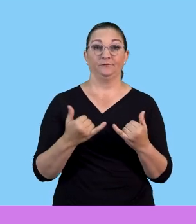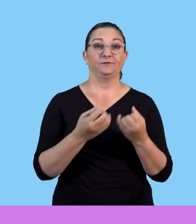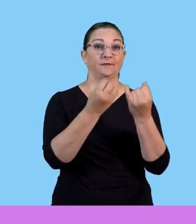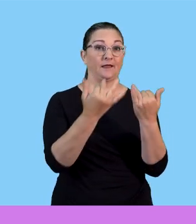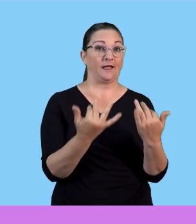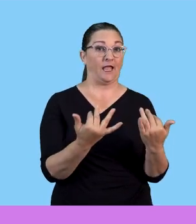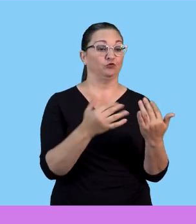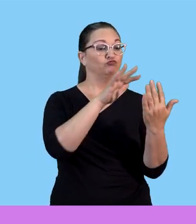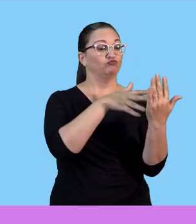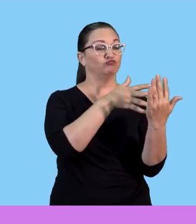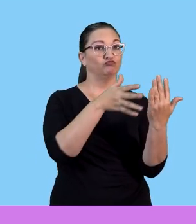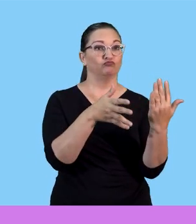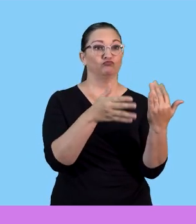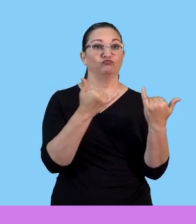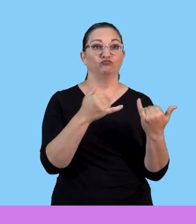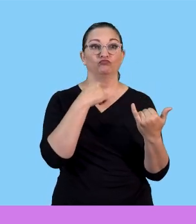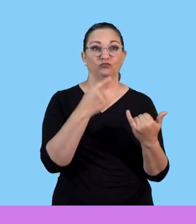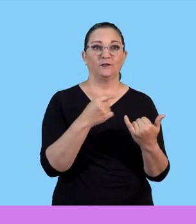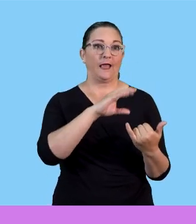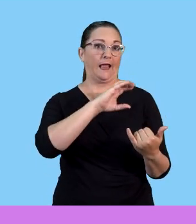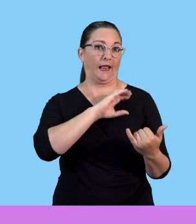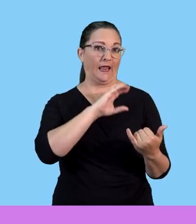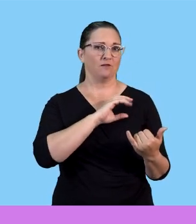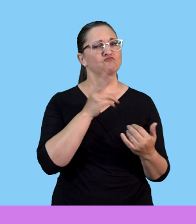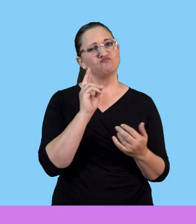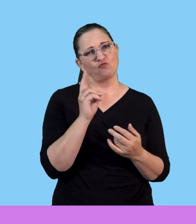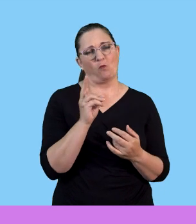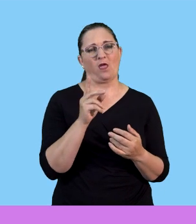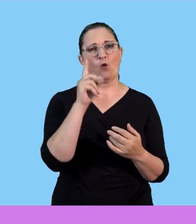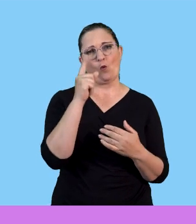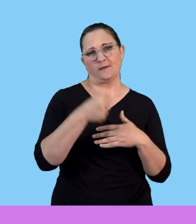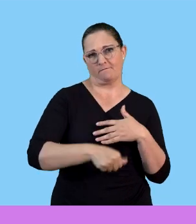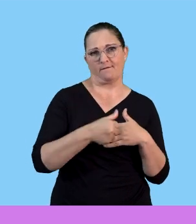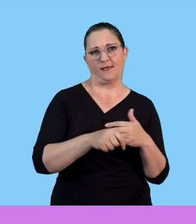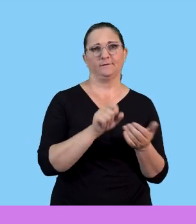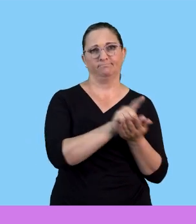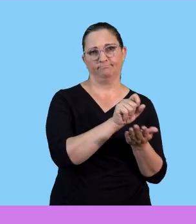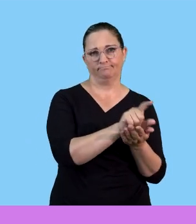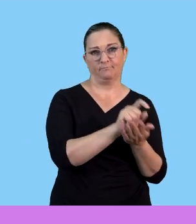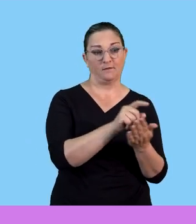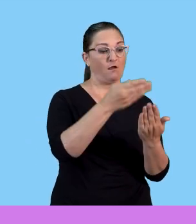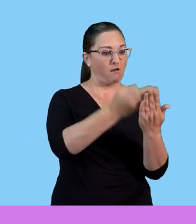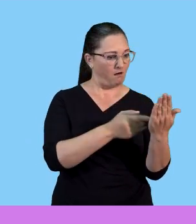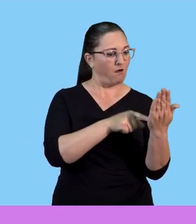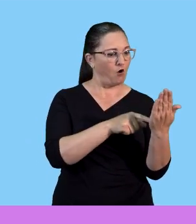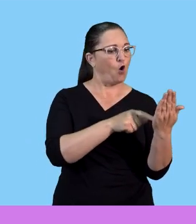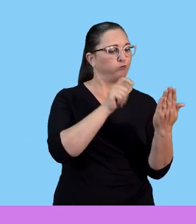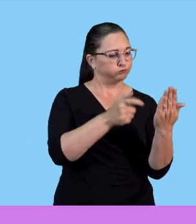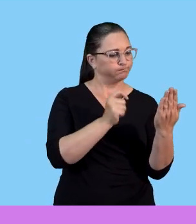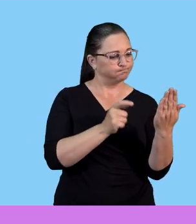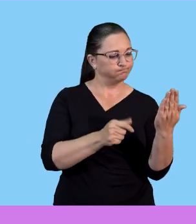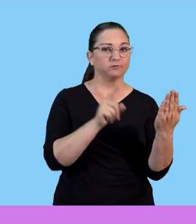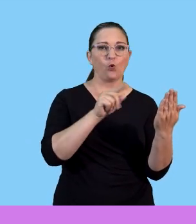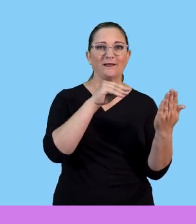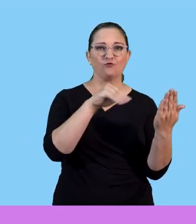An account statement is sent to clients on a regular basis, normally once a month. A record of transactions